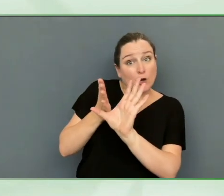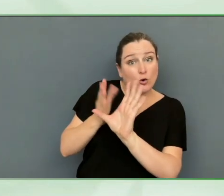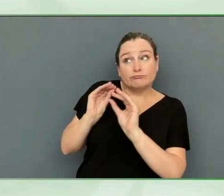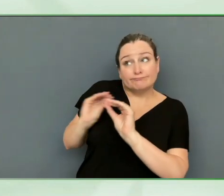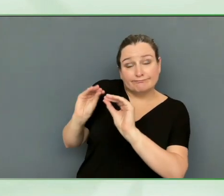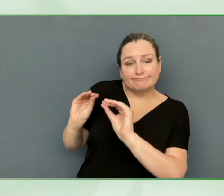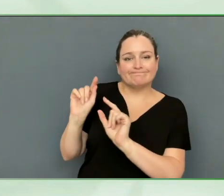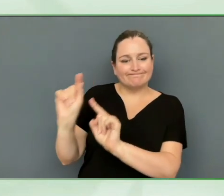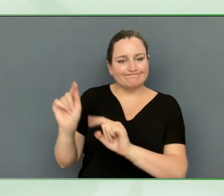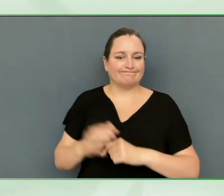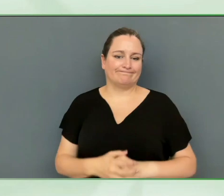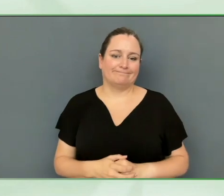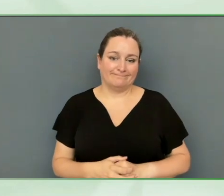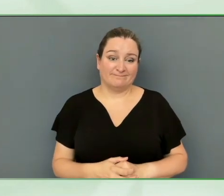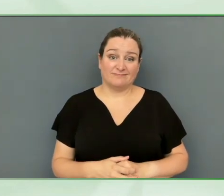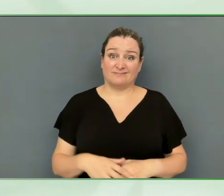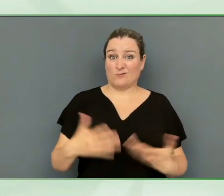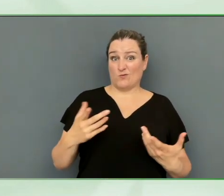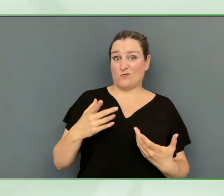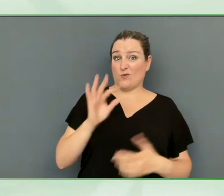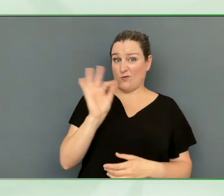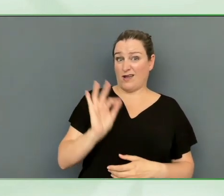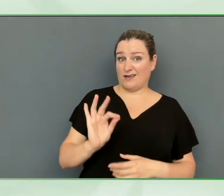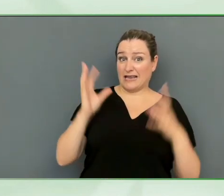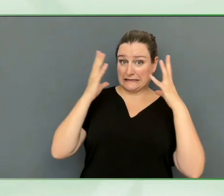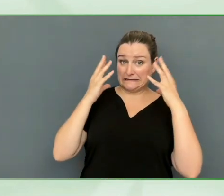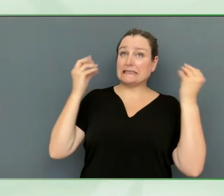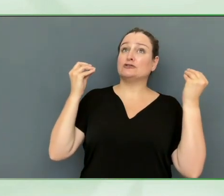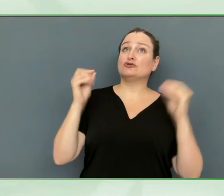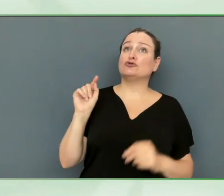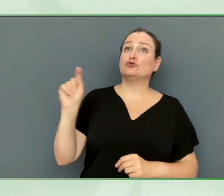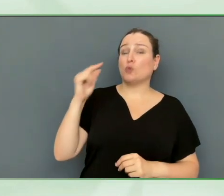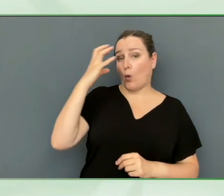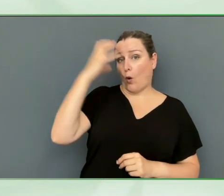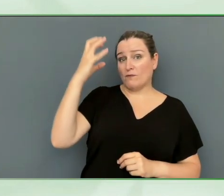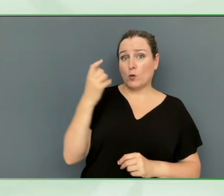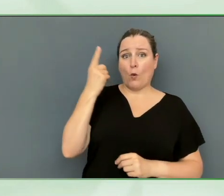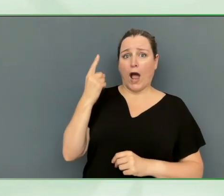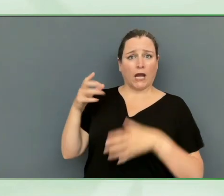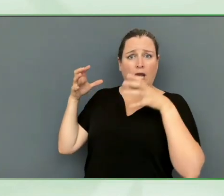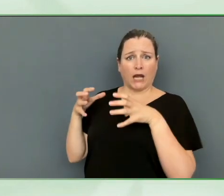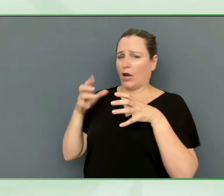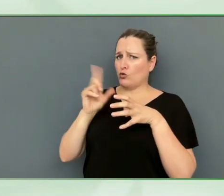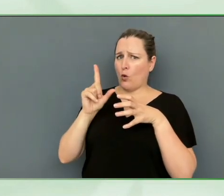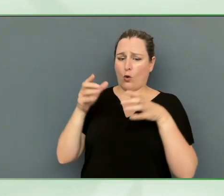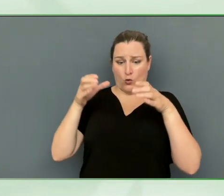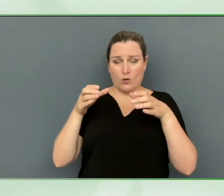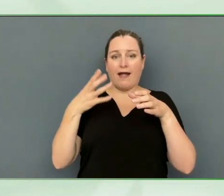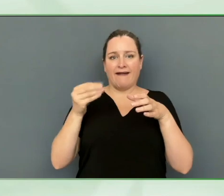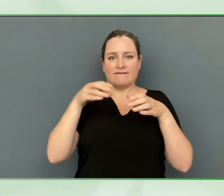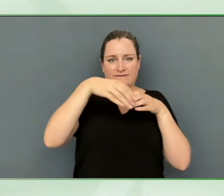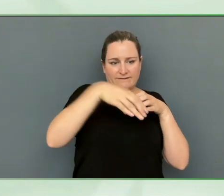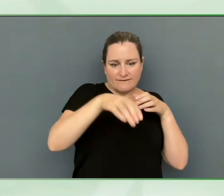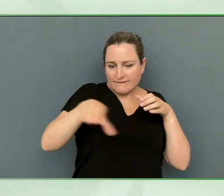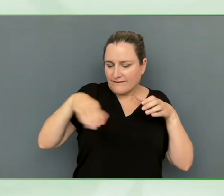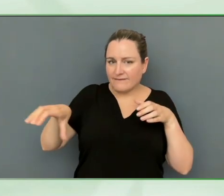the Dutch government, it sounds like one monolithic block, but actually it's more like a group of lots of different islands, where at some islands